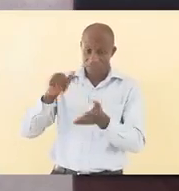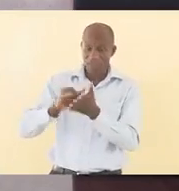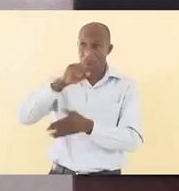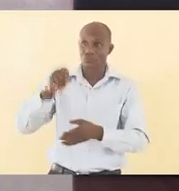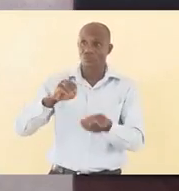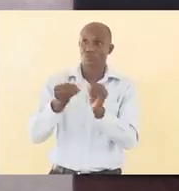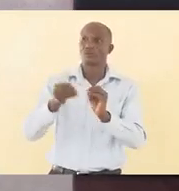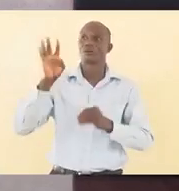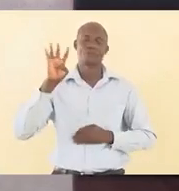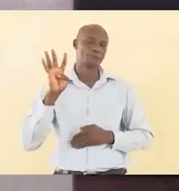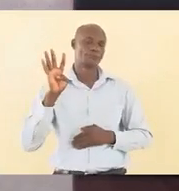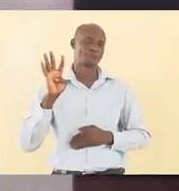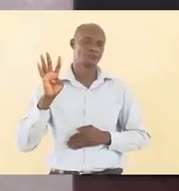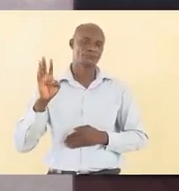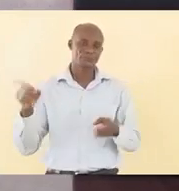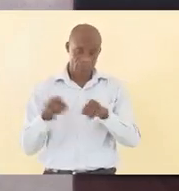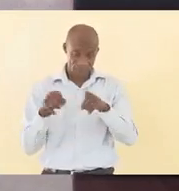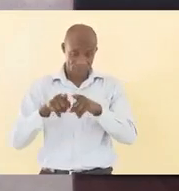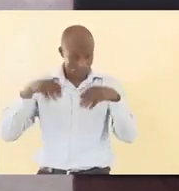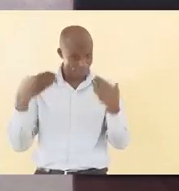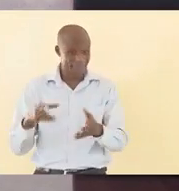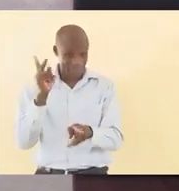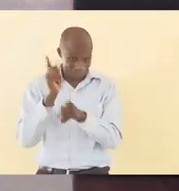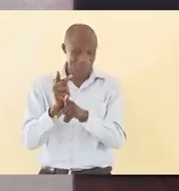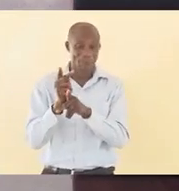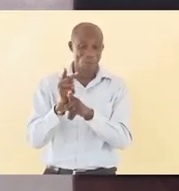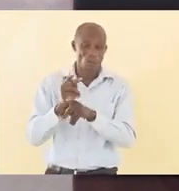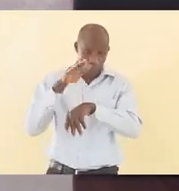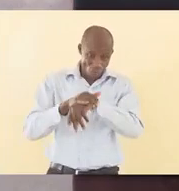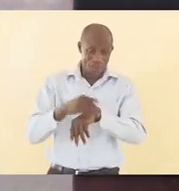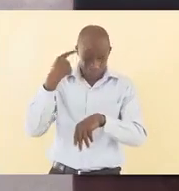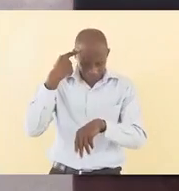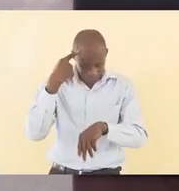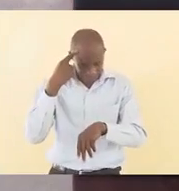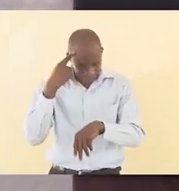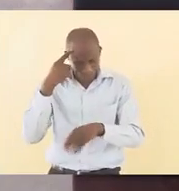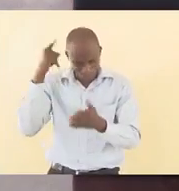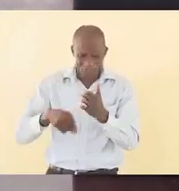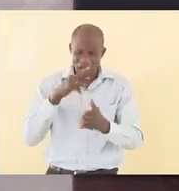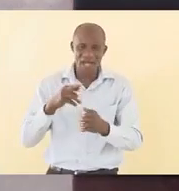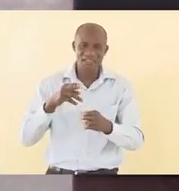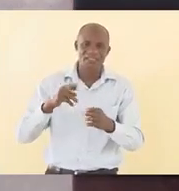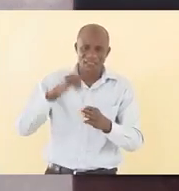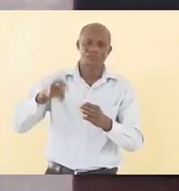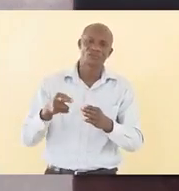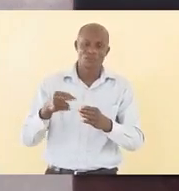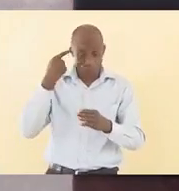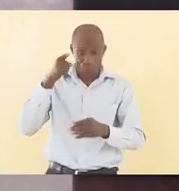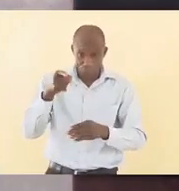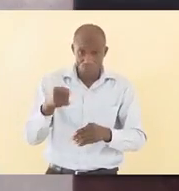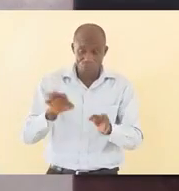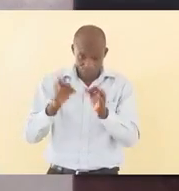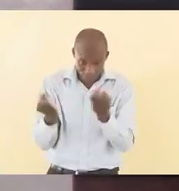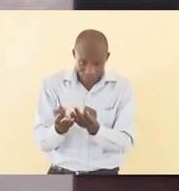4. Even as we finish today, keep reflecting on it. What are the implications for you and for your